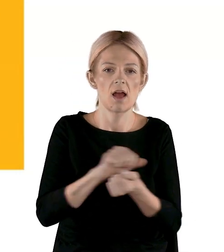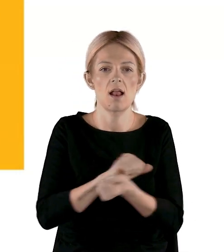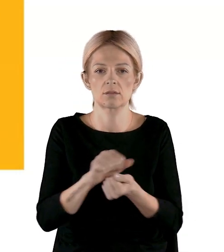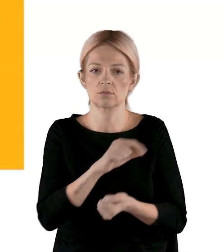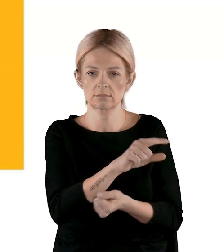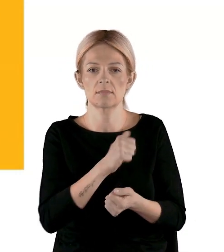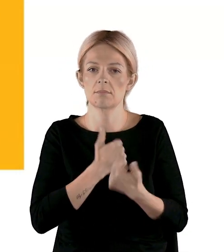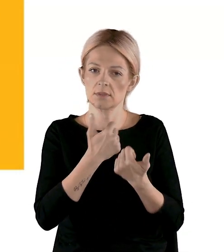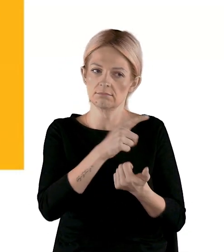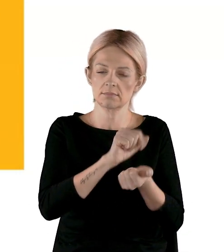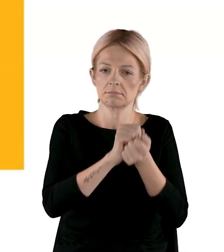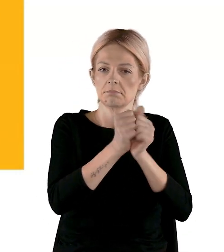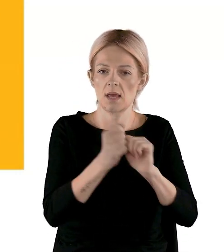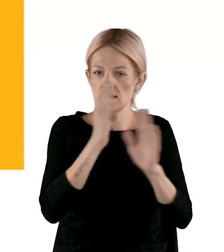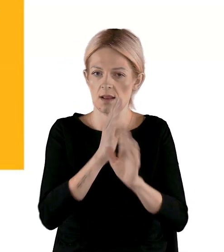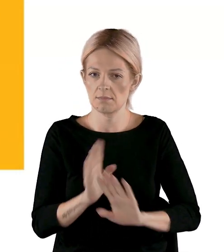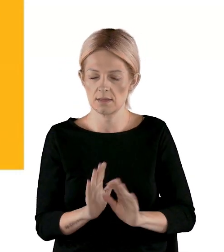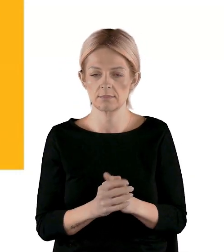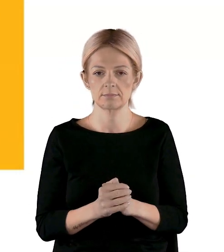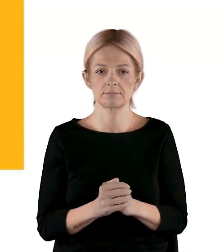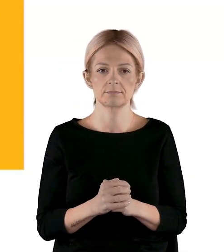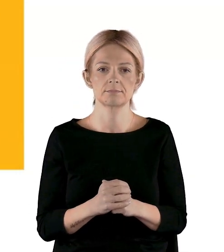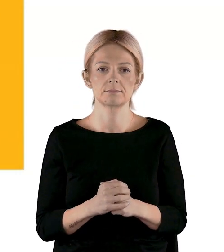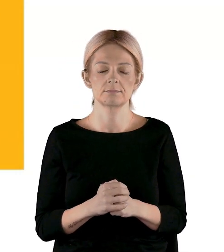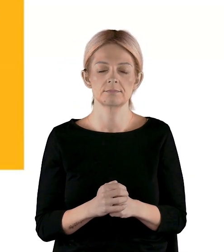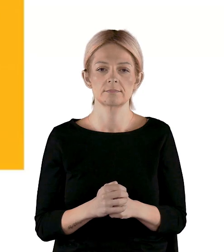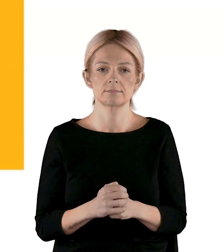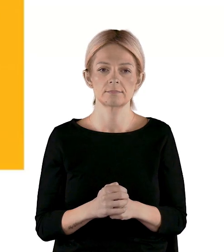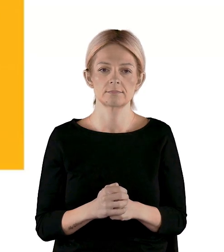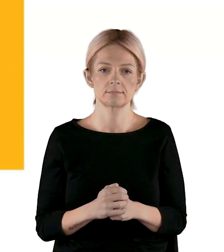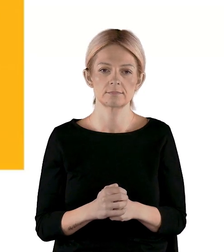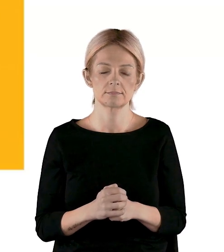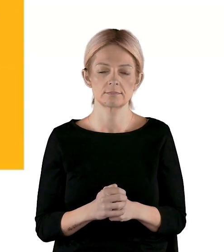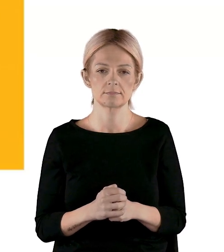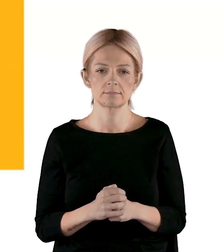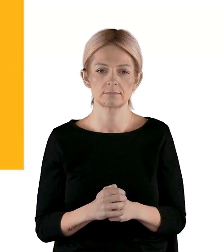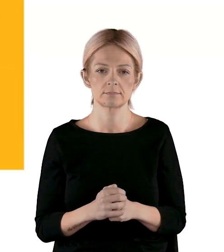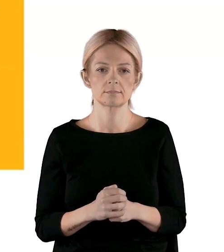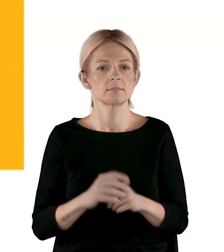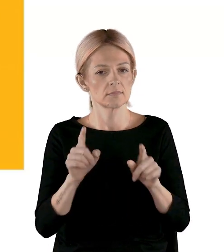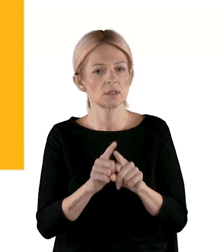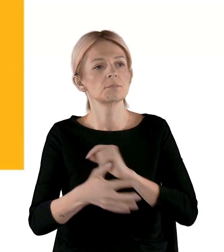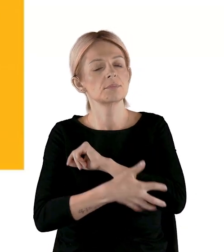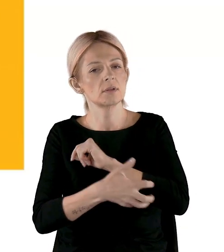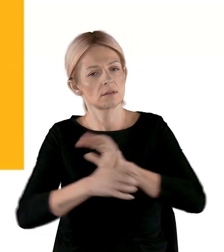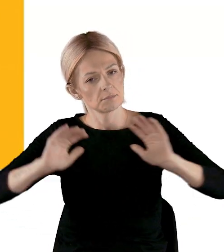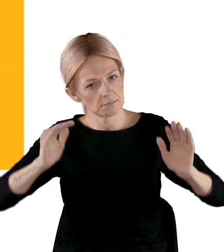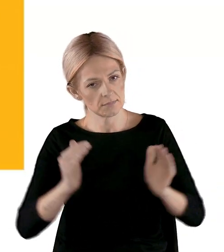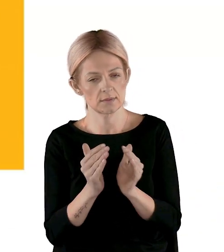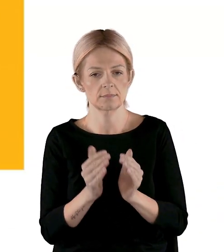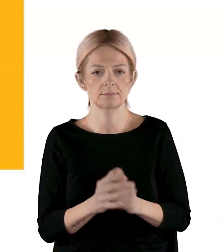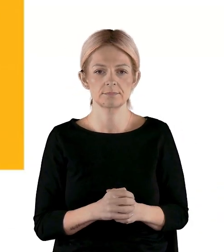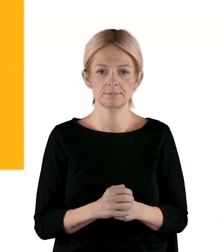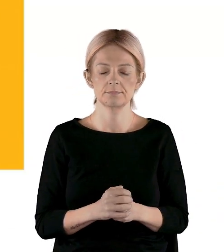number 7 is about affordable and clean energy, and it's a goal that sustains all the actions that we can